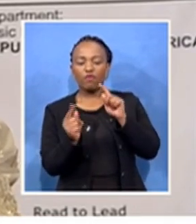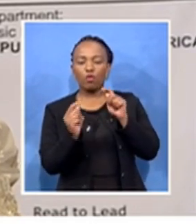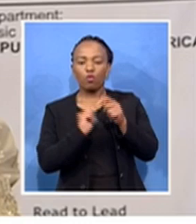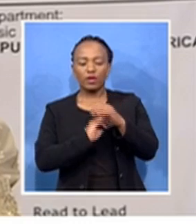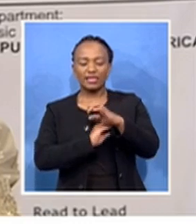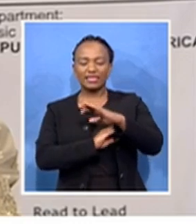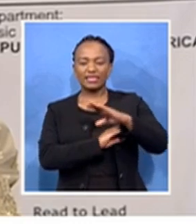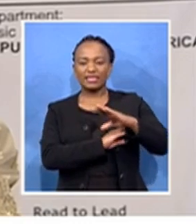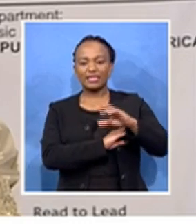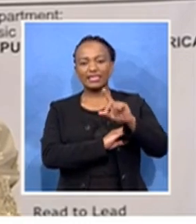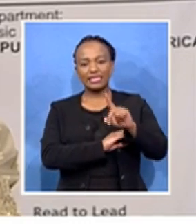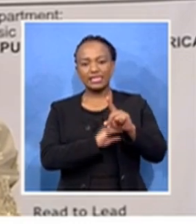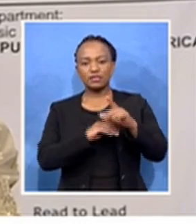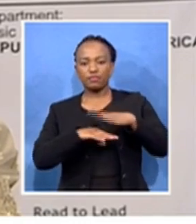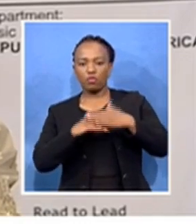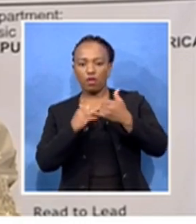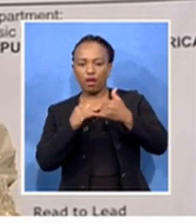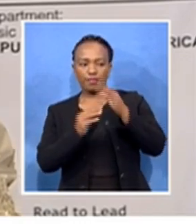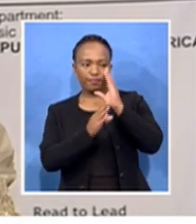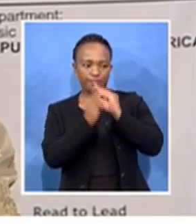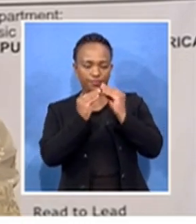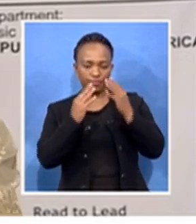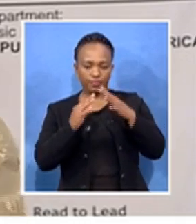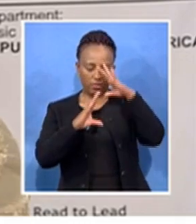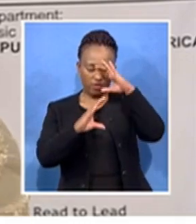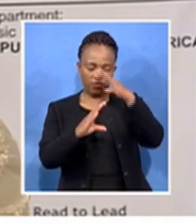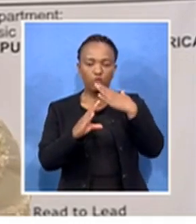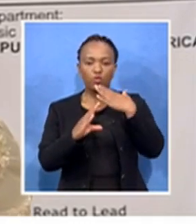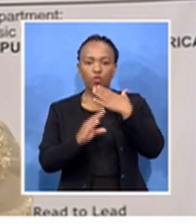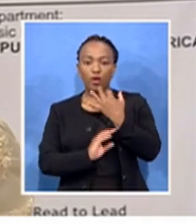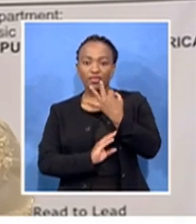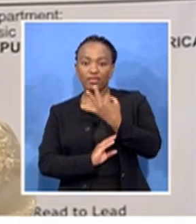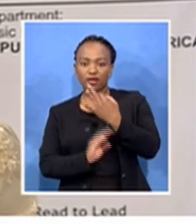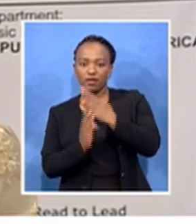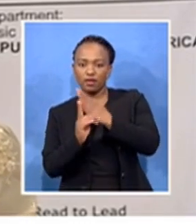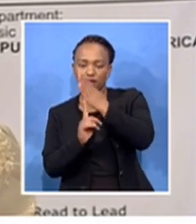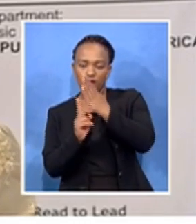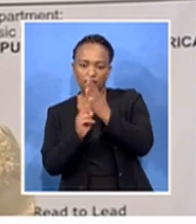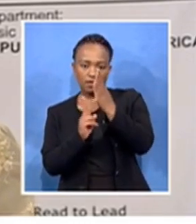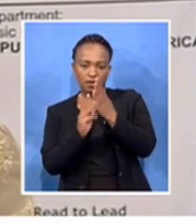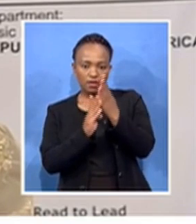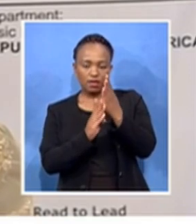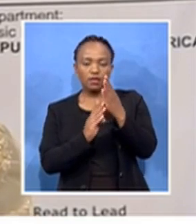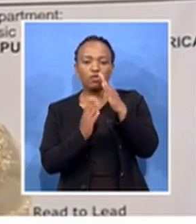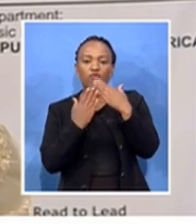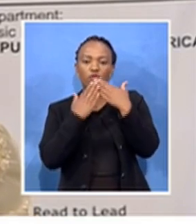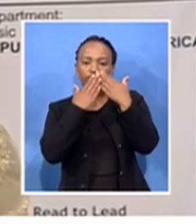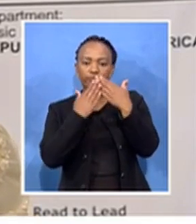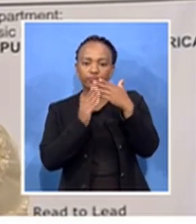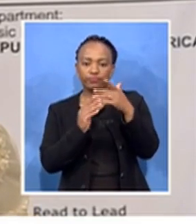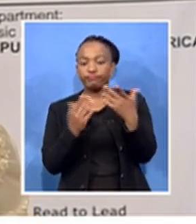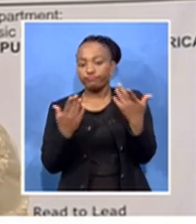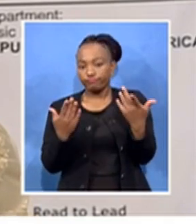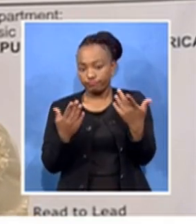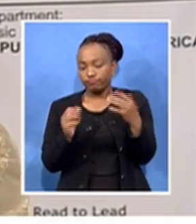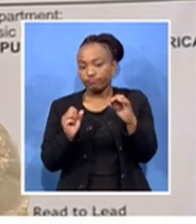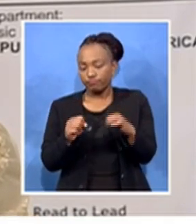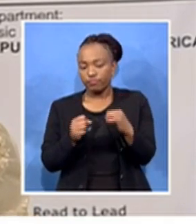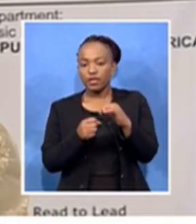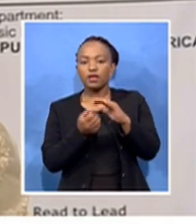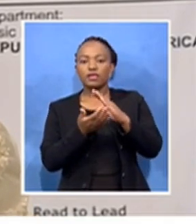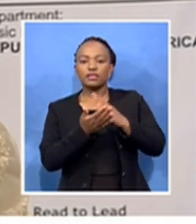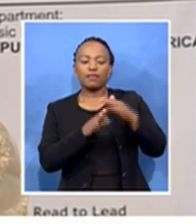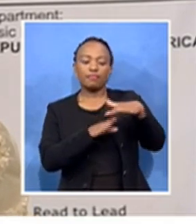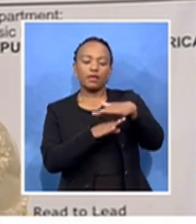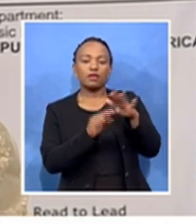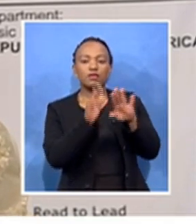schools, and the three-stream model curriculum. Obviously, certain areas need improvements such as lower rate of women